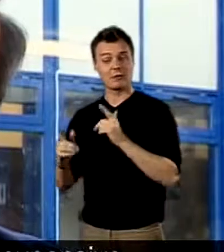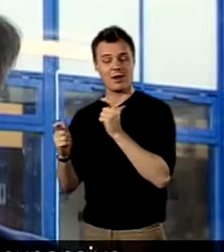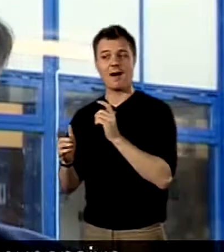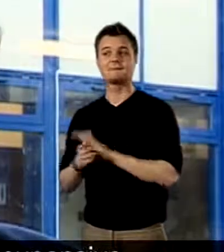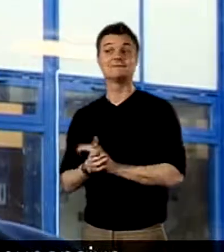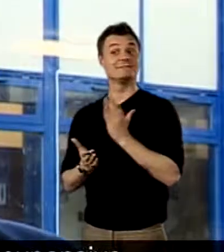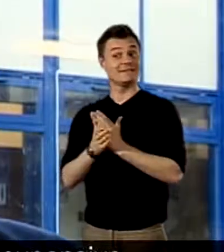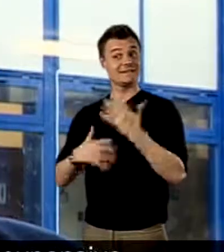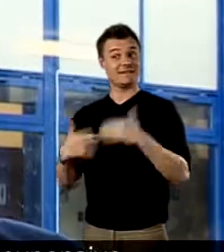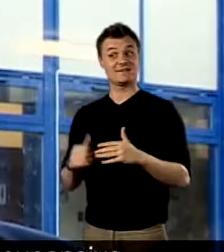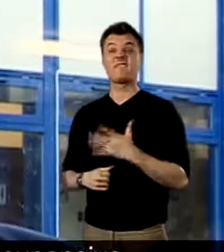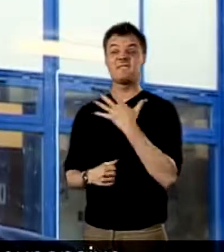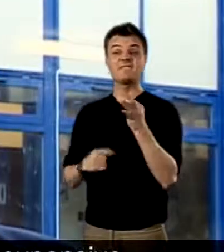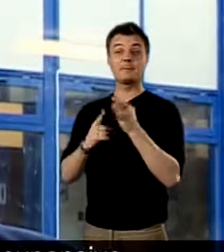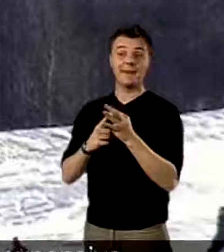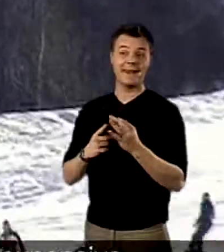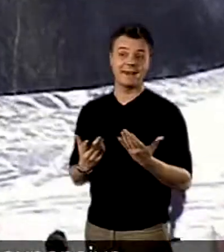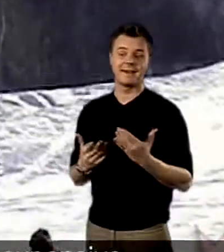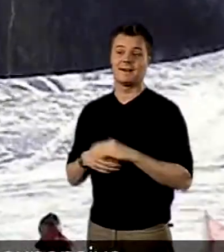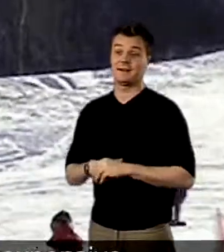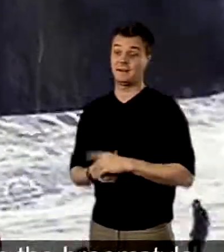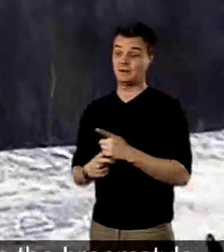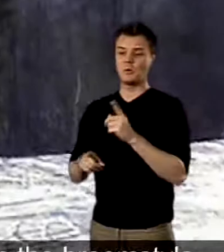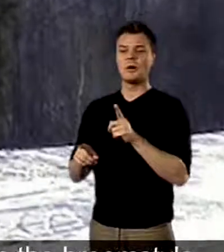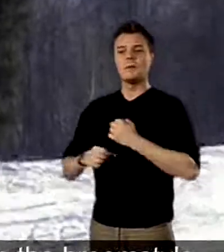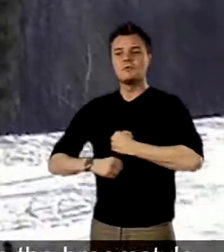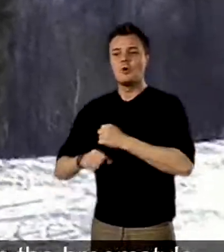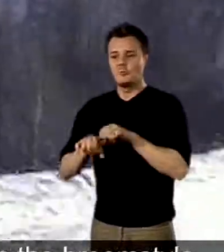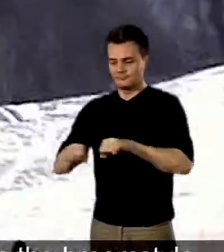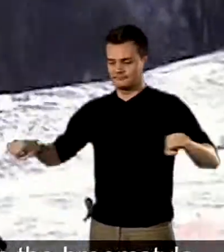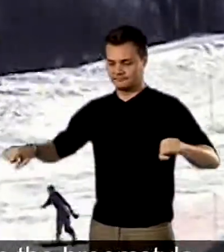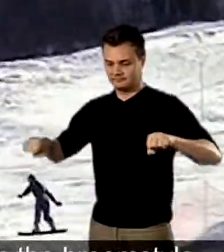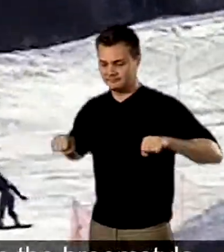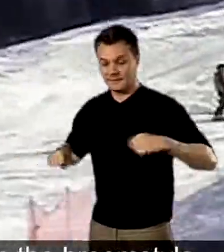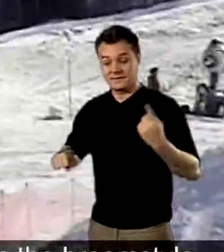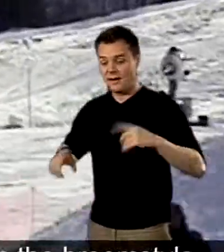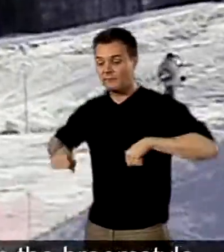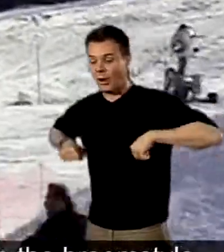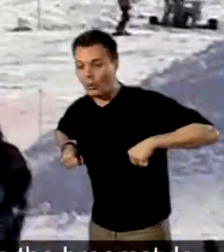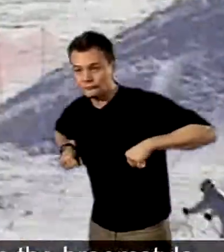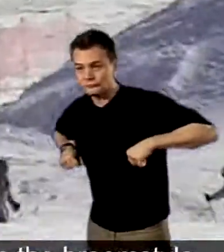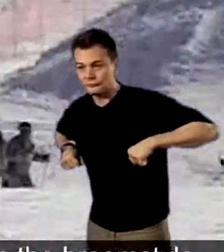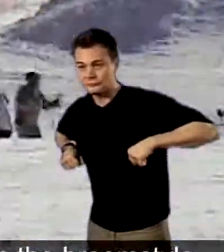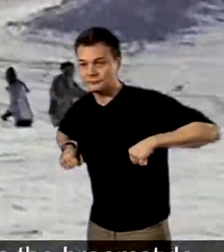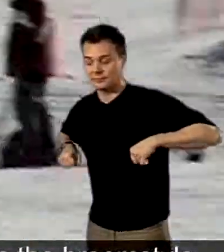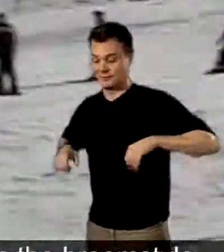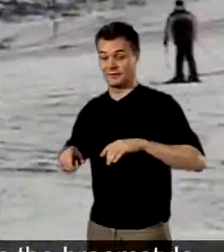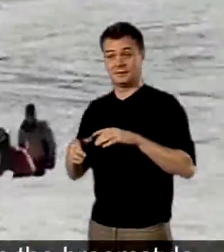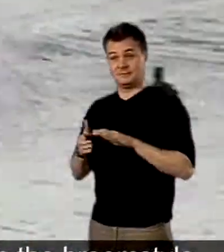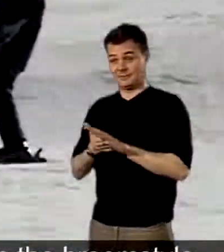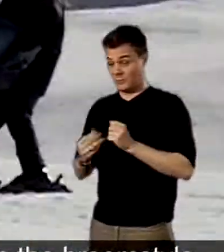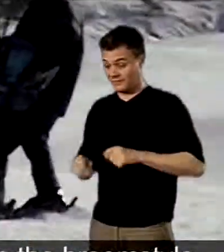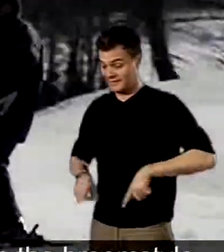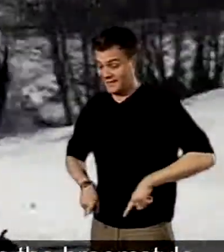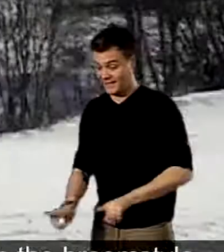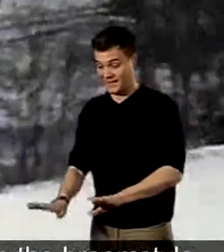laugh. It was very expensive. It cost 50 pence, and it's a broom style where Chris supports himself on the broomstile with